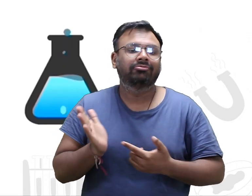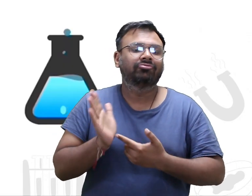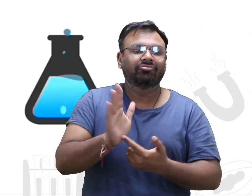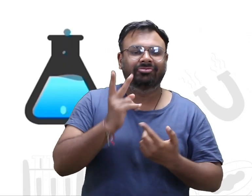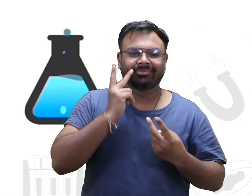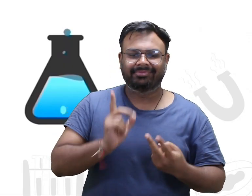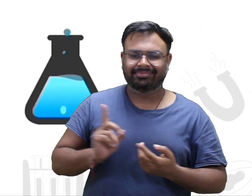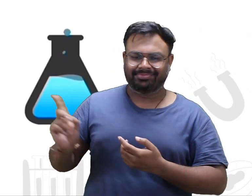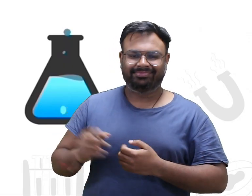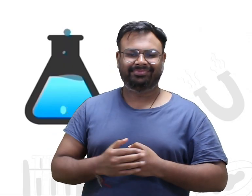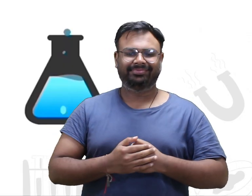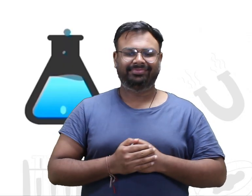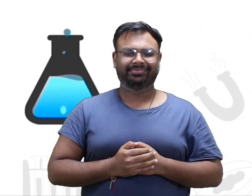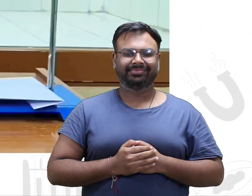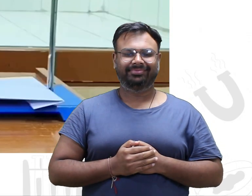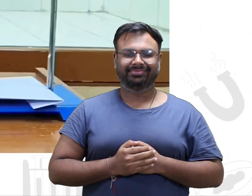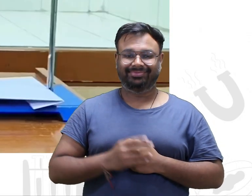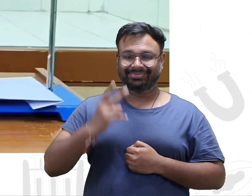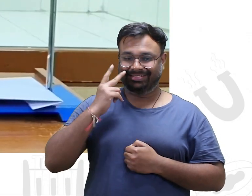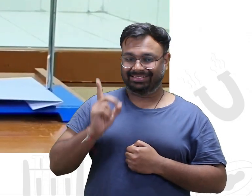materials, that is